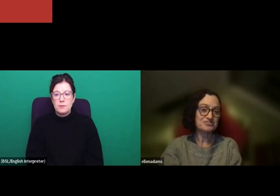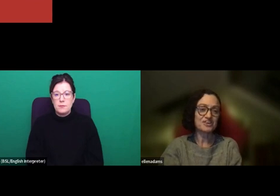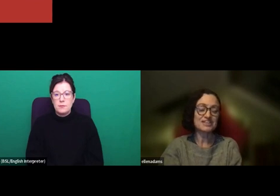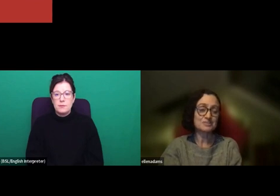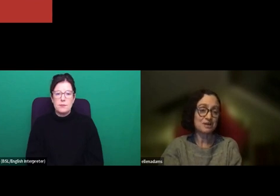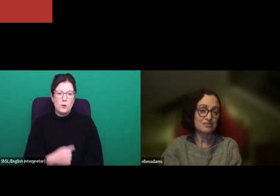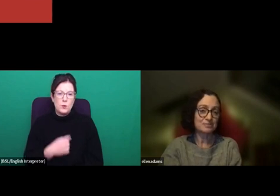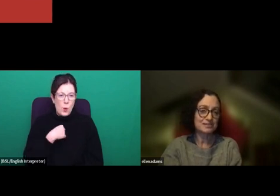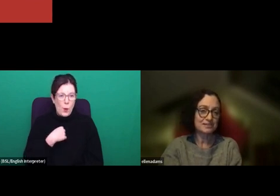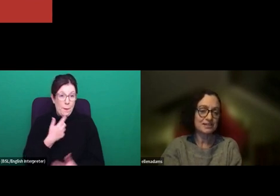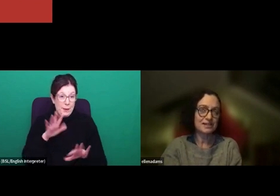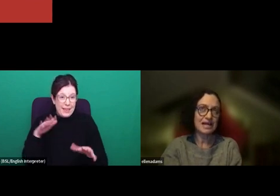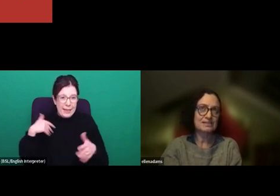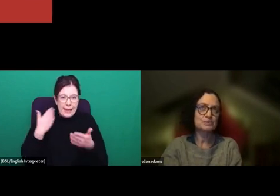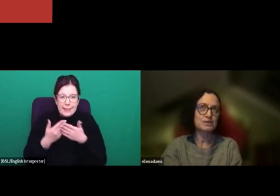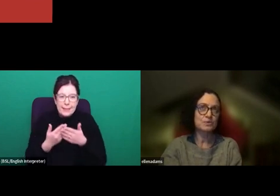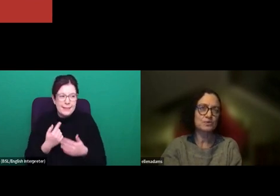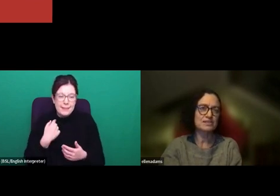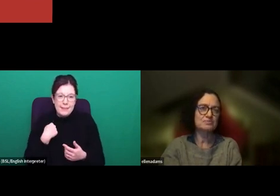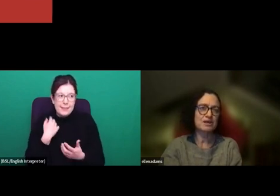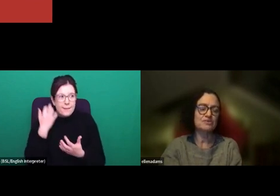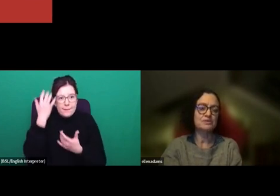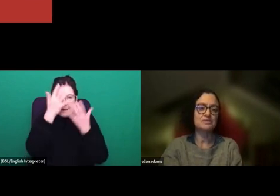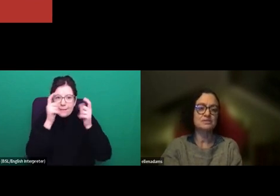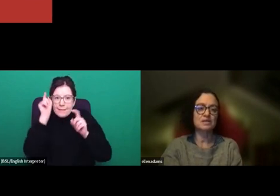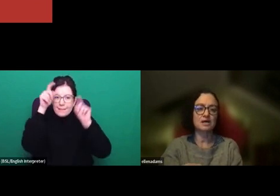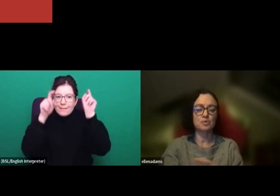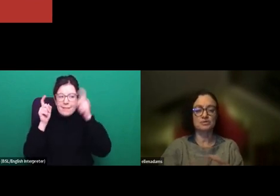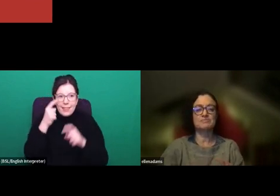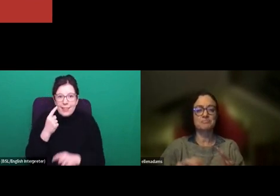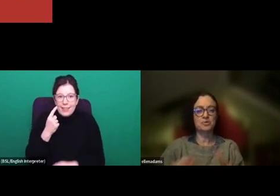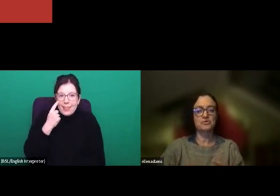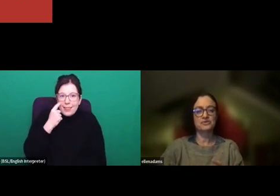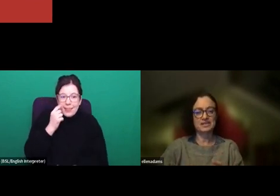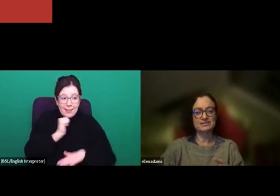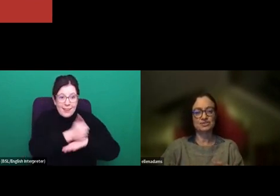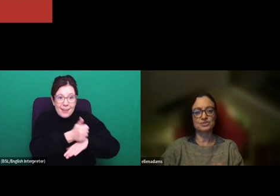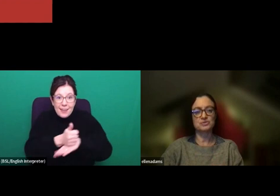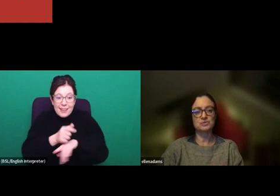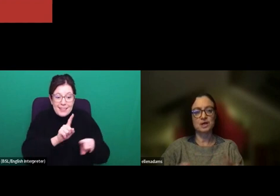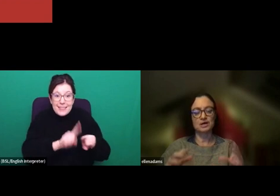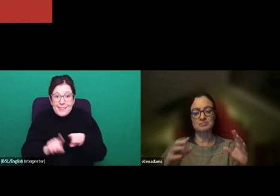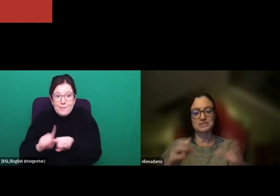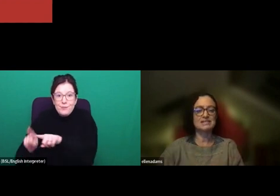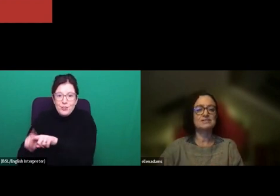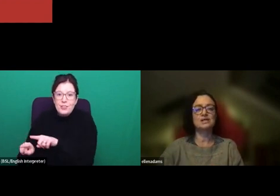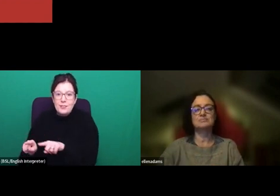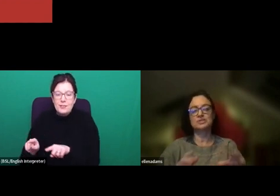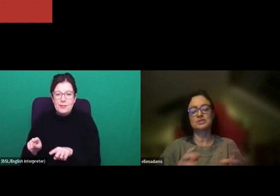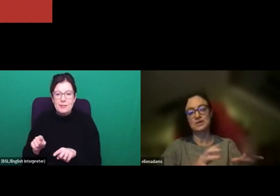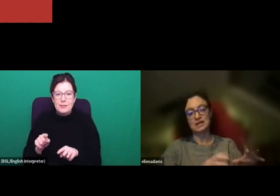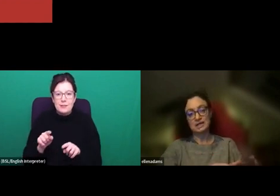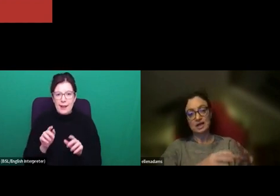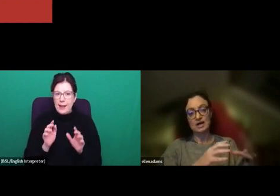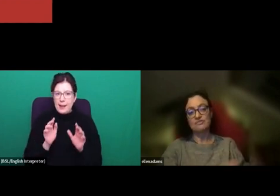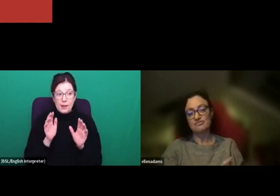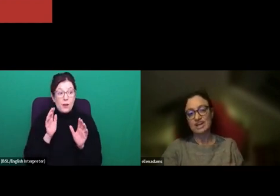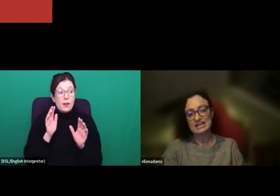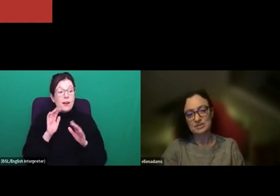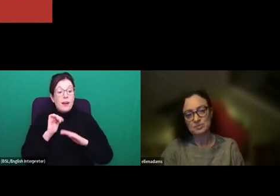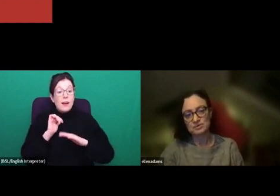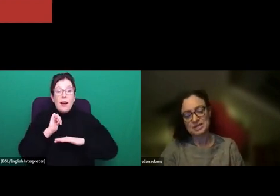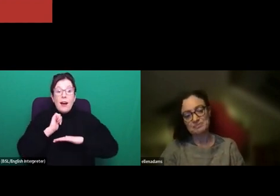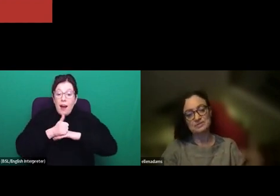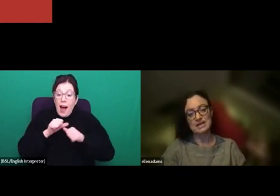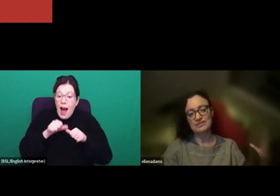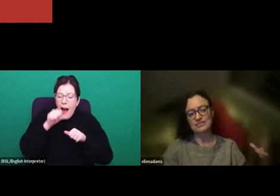a lot of fun experimenting. And with all experiments, what's important is to take time to